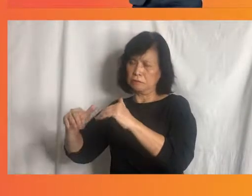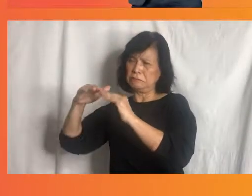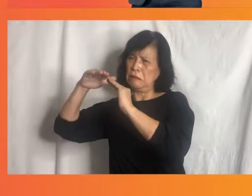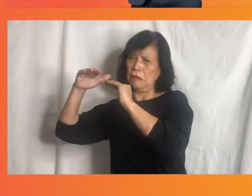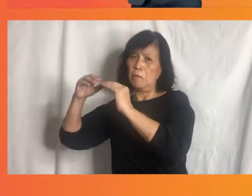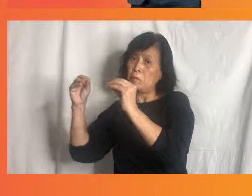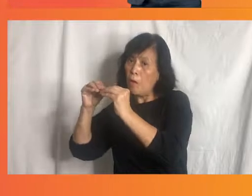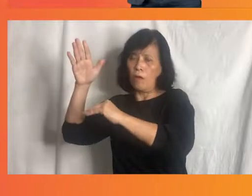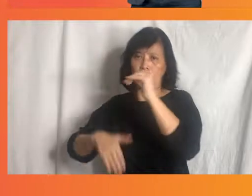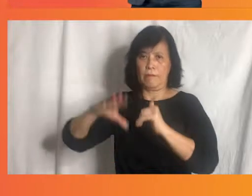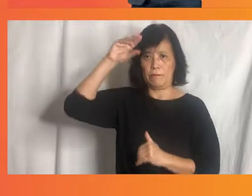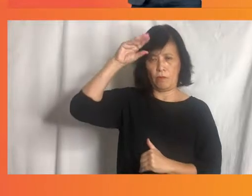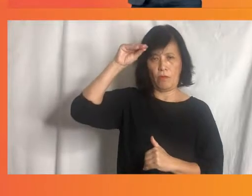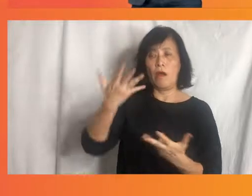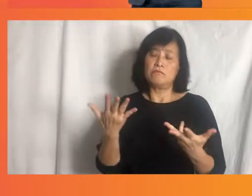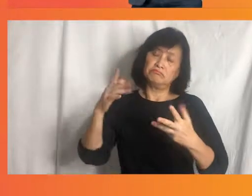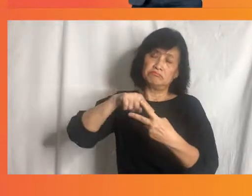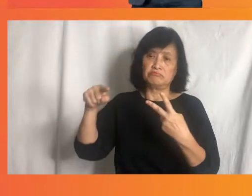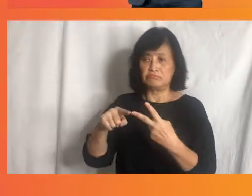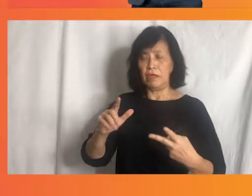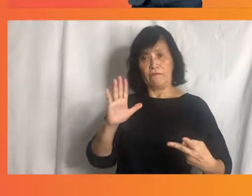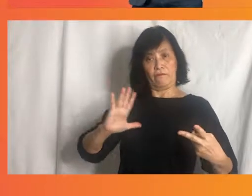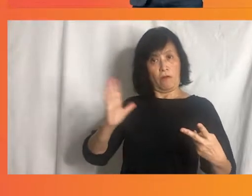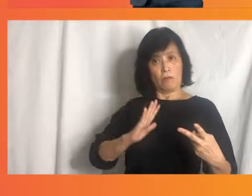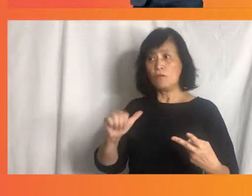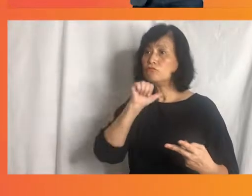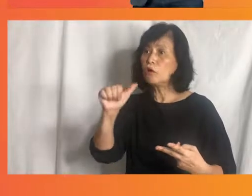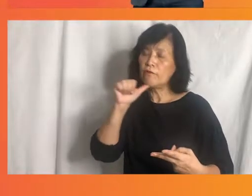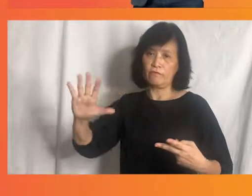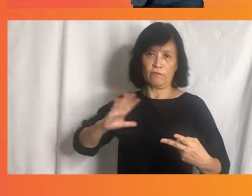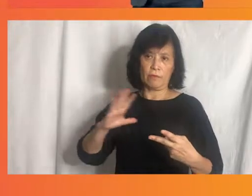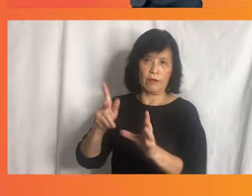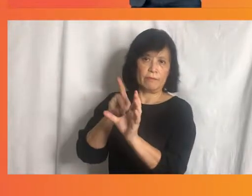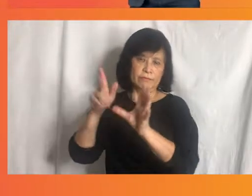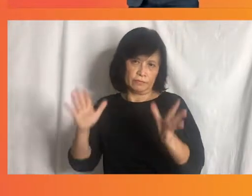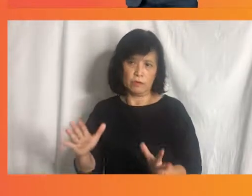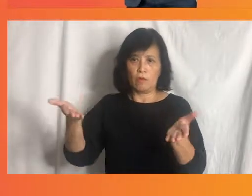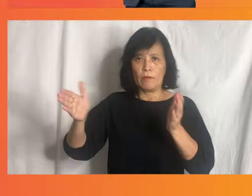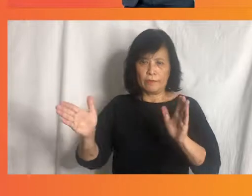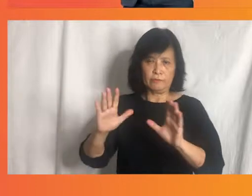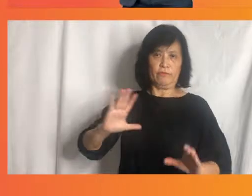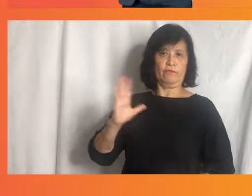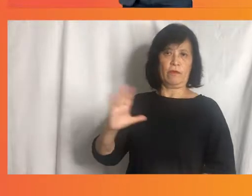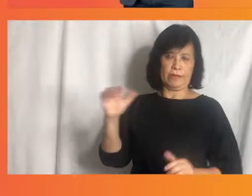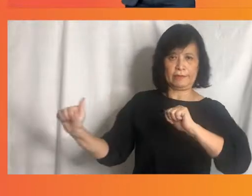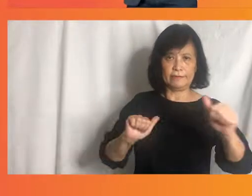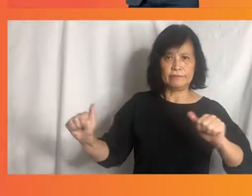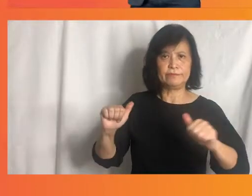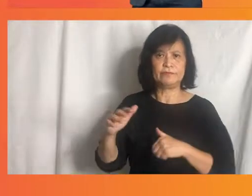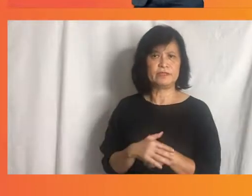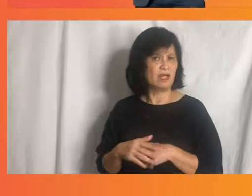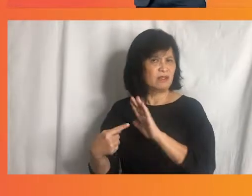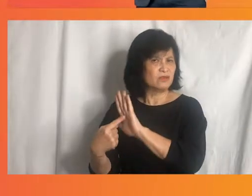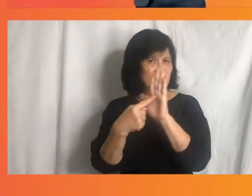a higher proportion of informal or unstructured activity participation as compared to formal activities. Now, what this shows